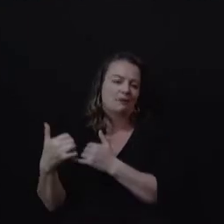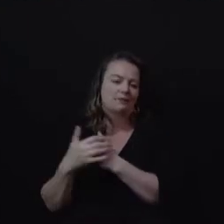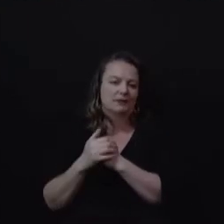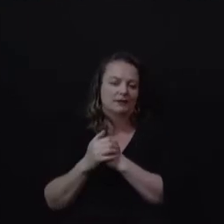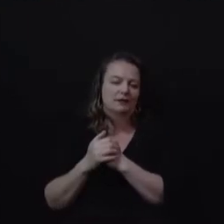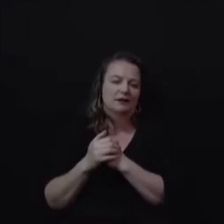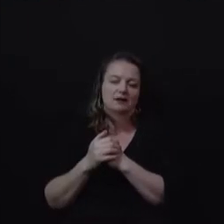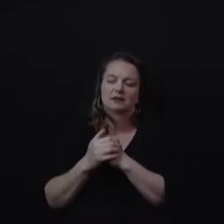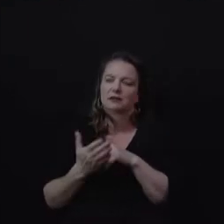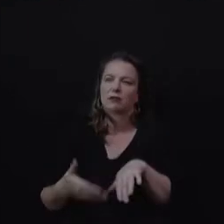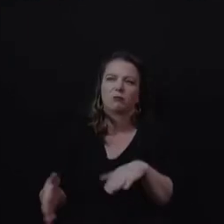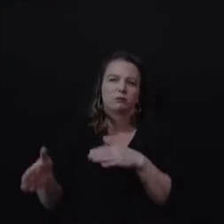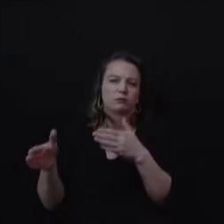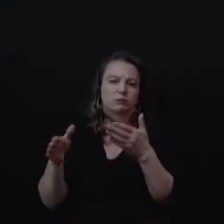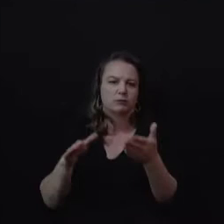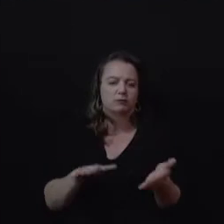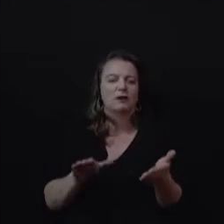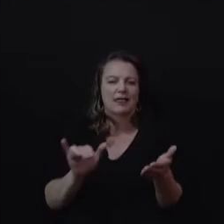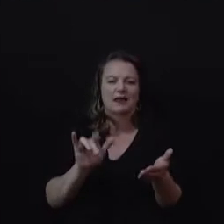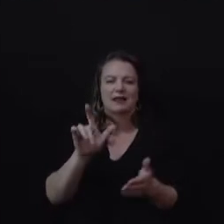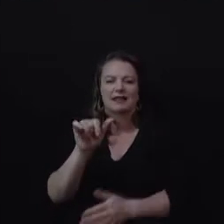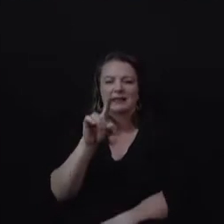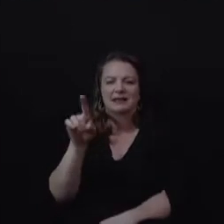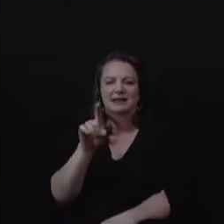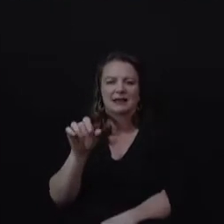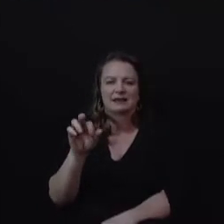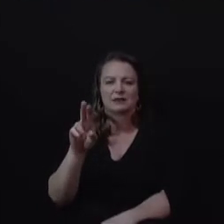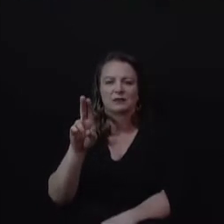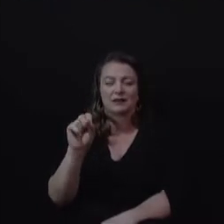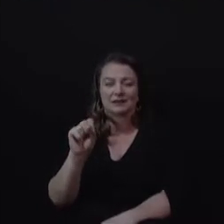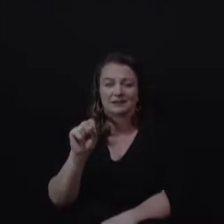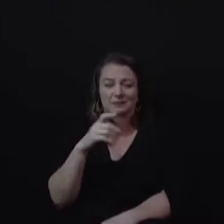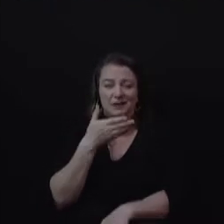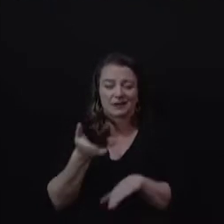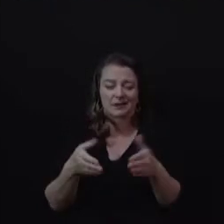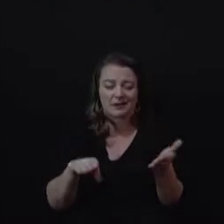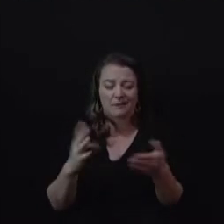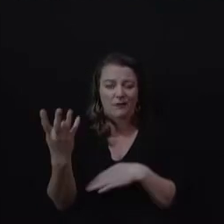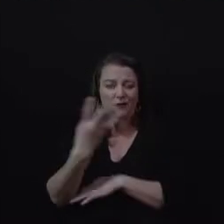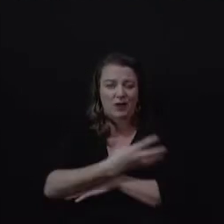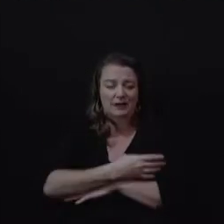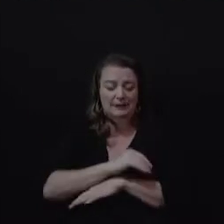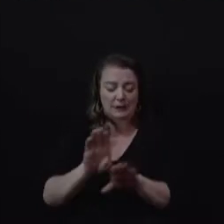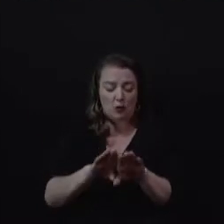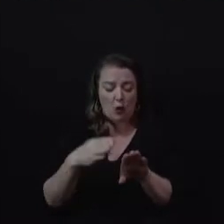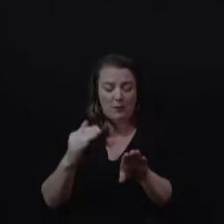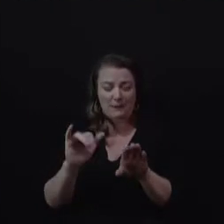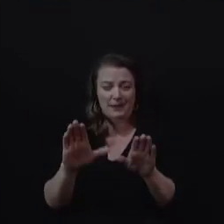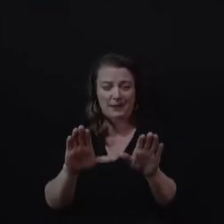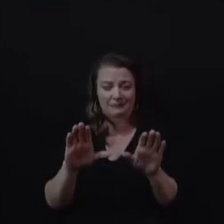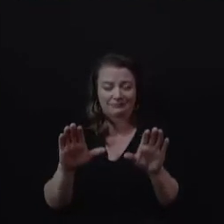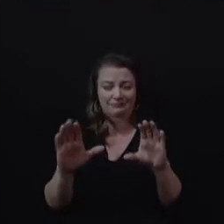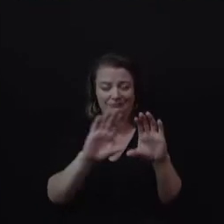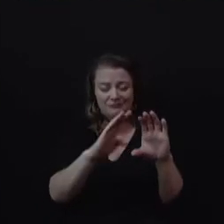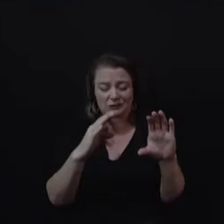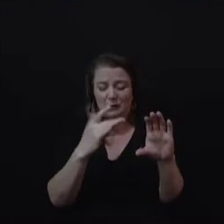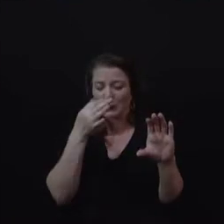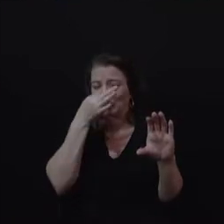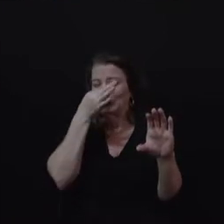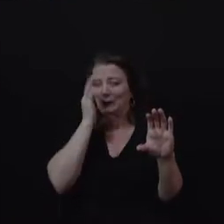so dead, it's kind of like Lazarus in the grave. He's been dead 4 days. If you open up that grave, it's gonna